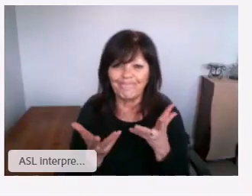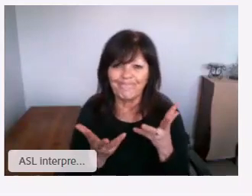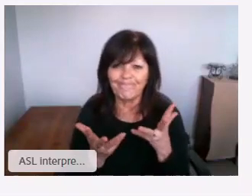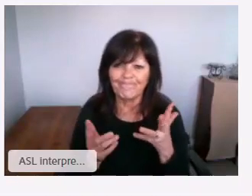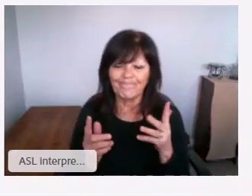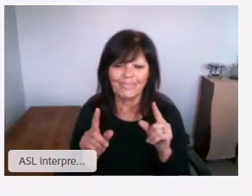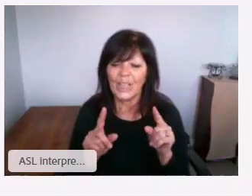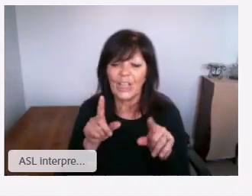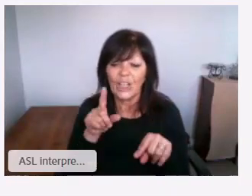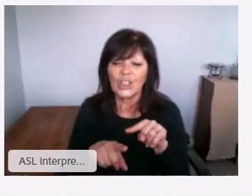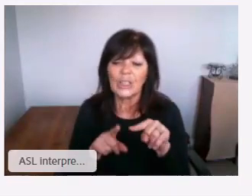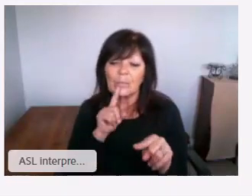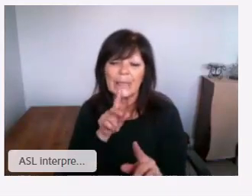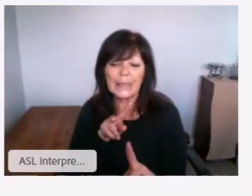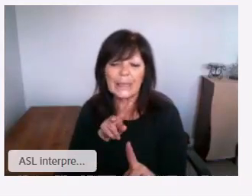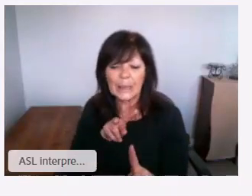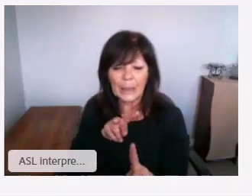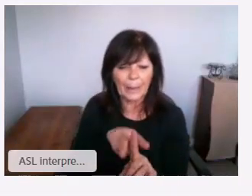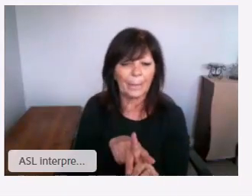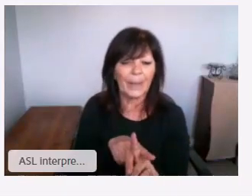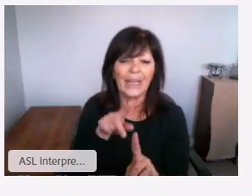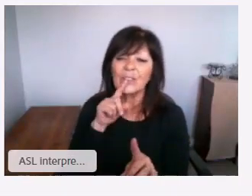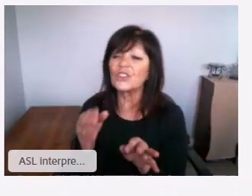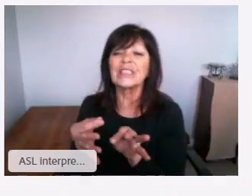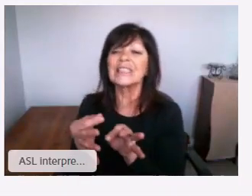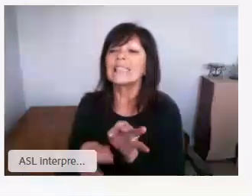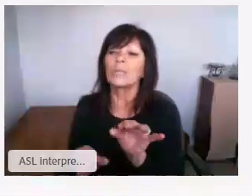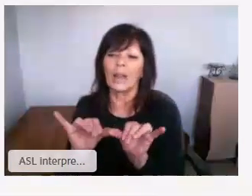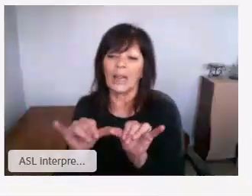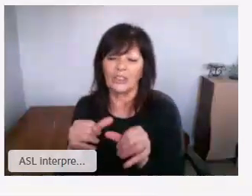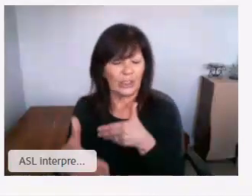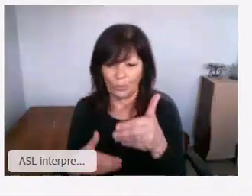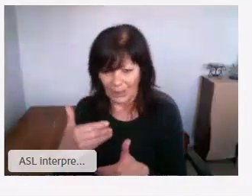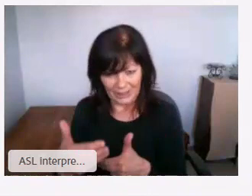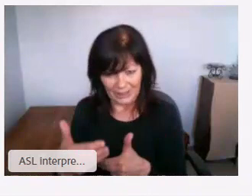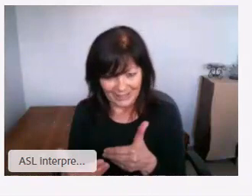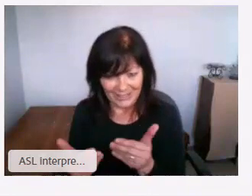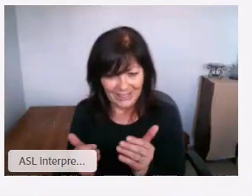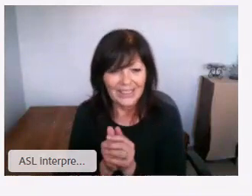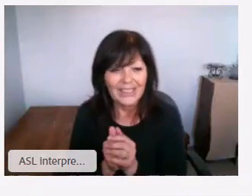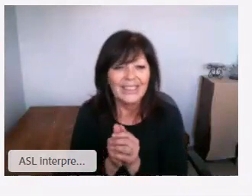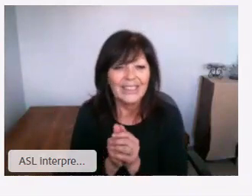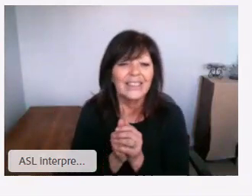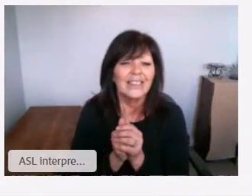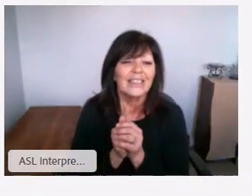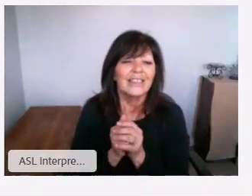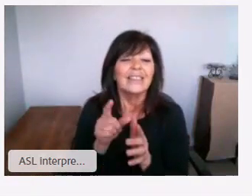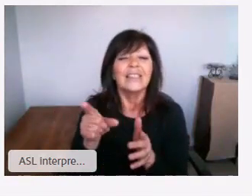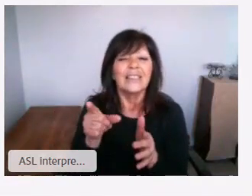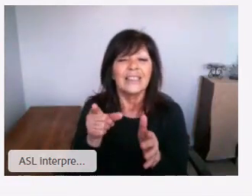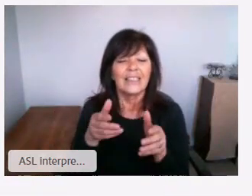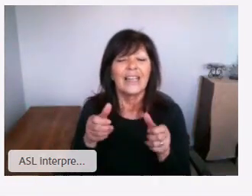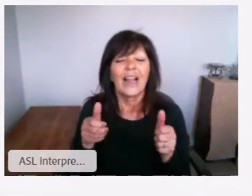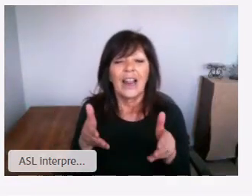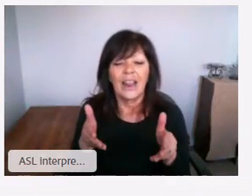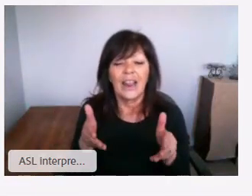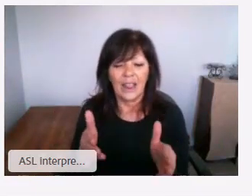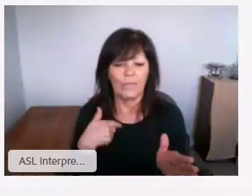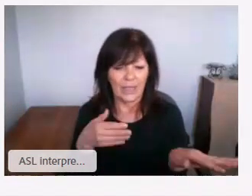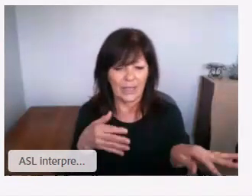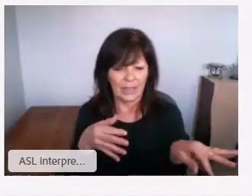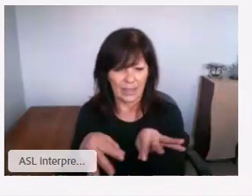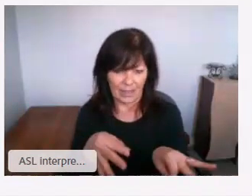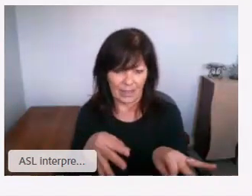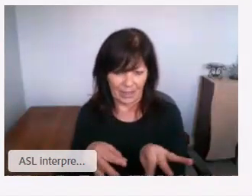applied directly to the system engineering process. And so let me just go and describe